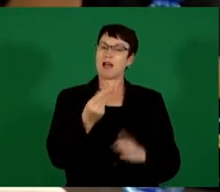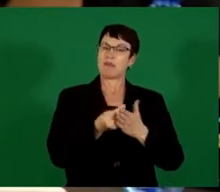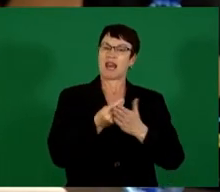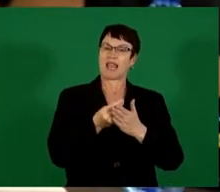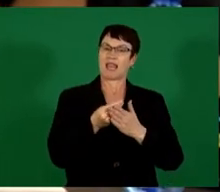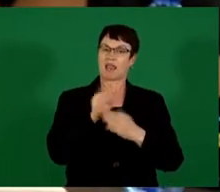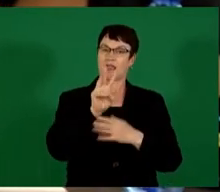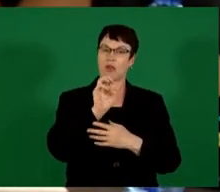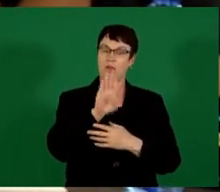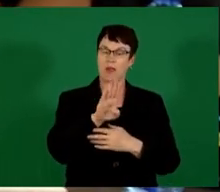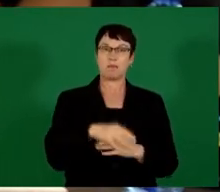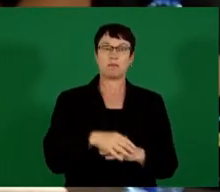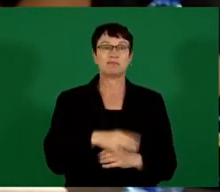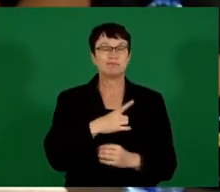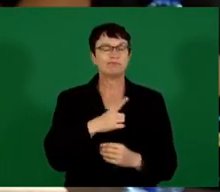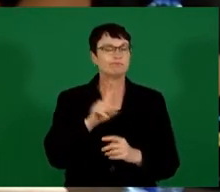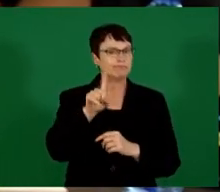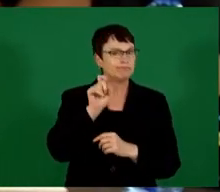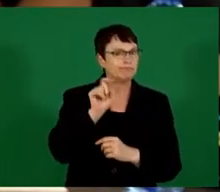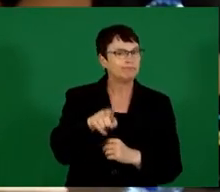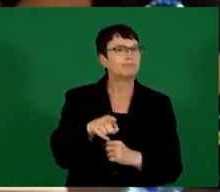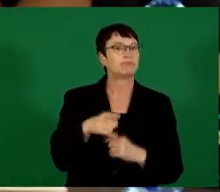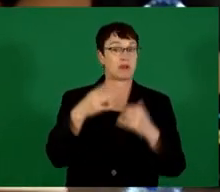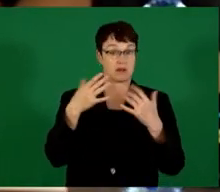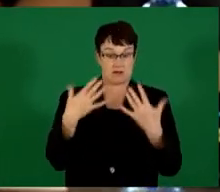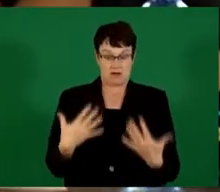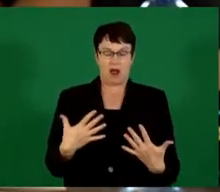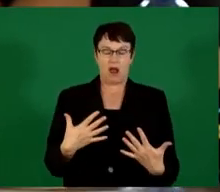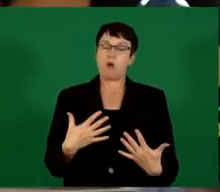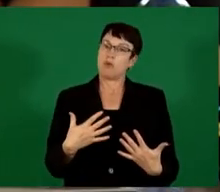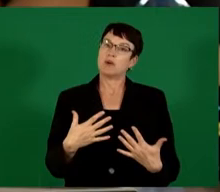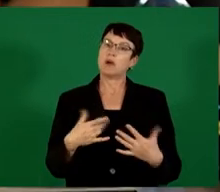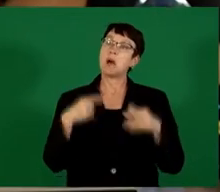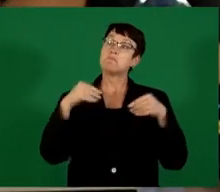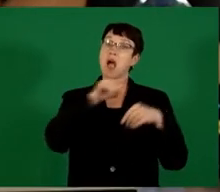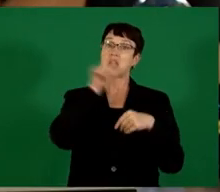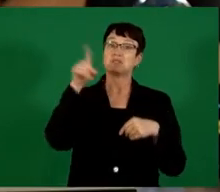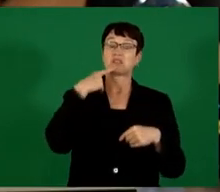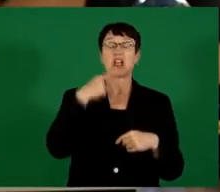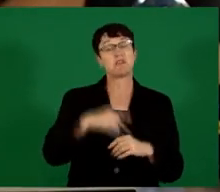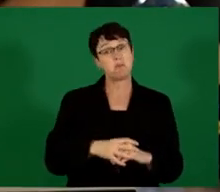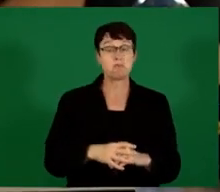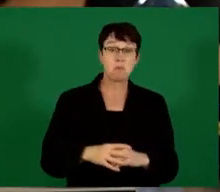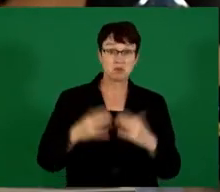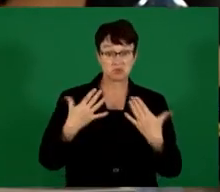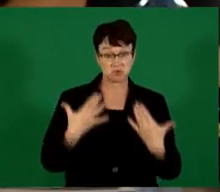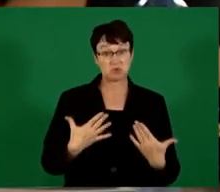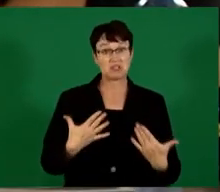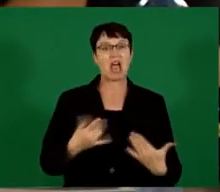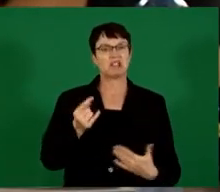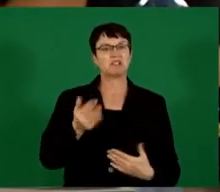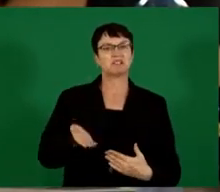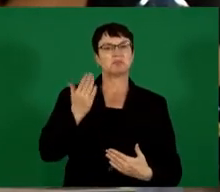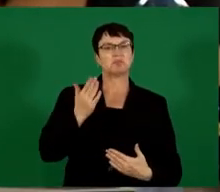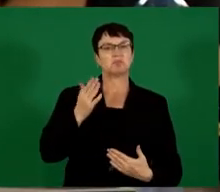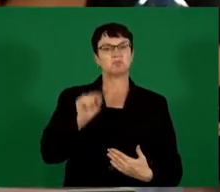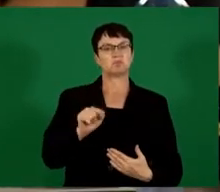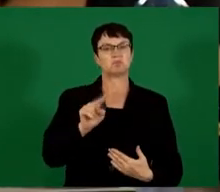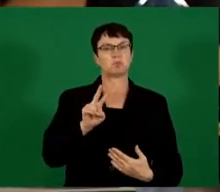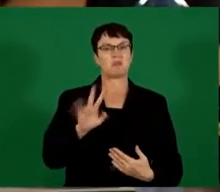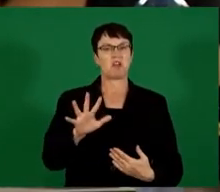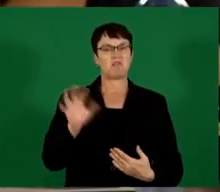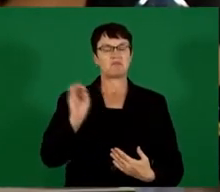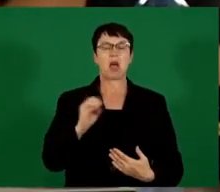rate. Market consensus believes today's rate hikes marks the end of the current rate hiking